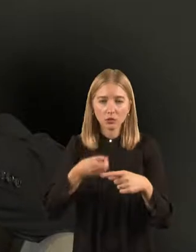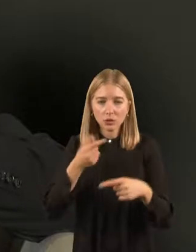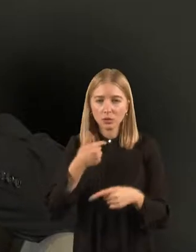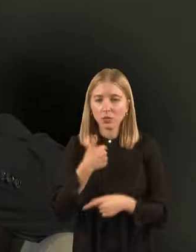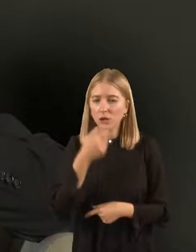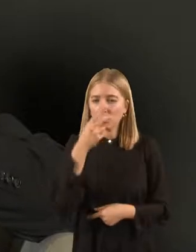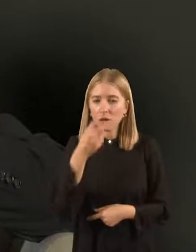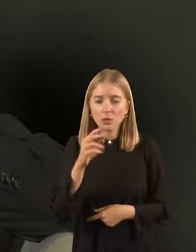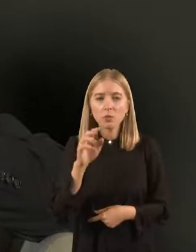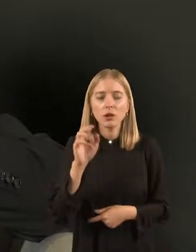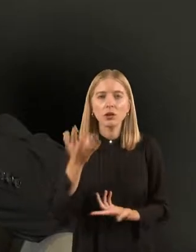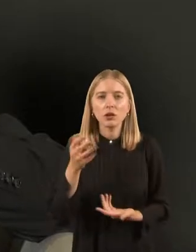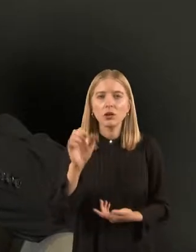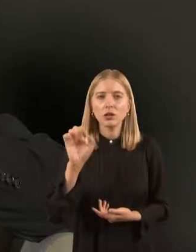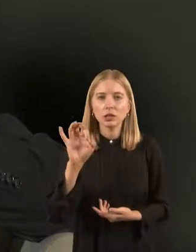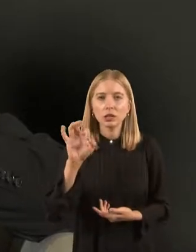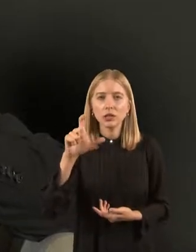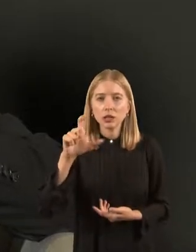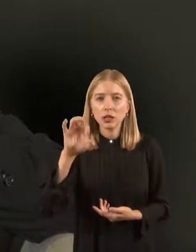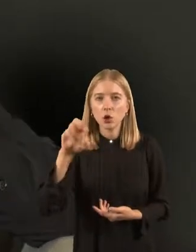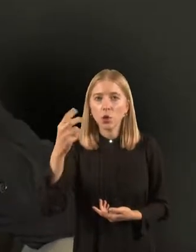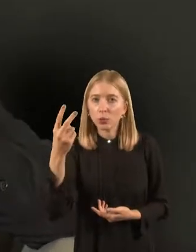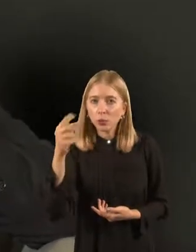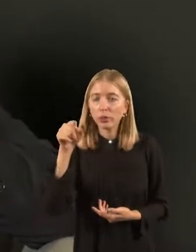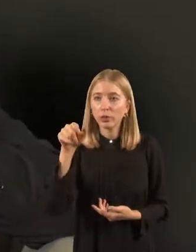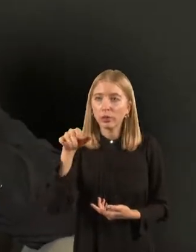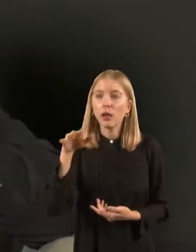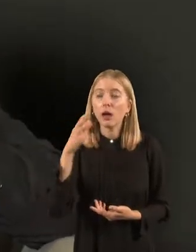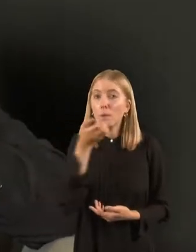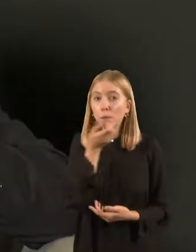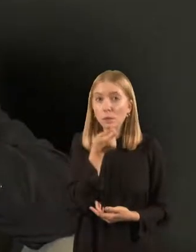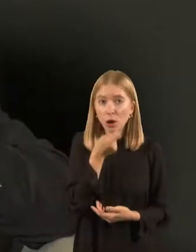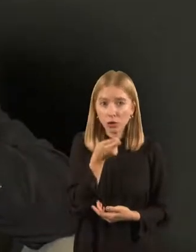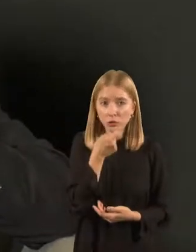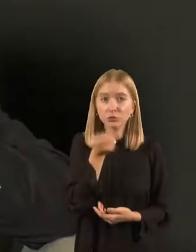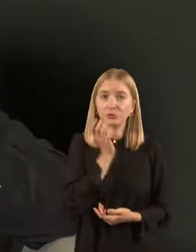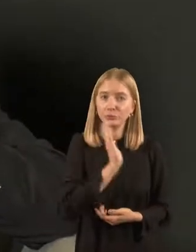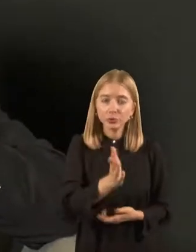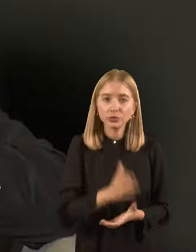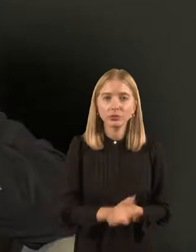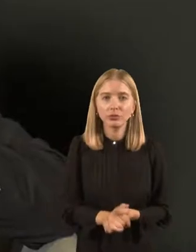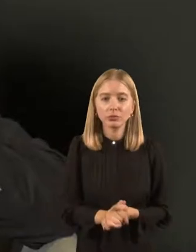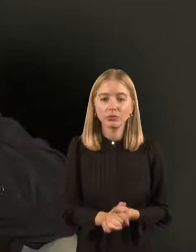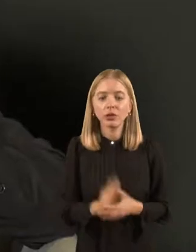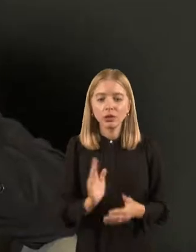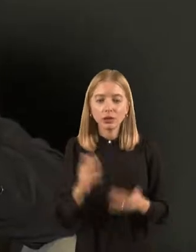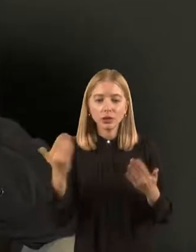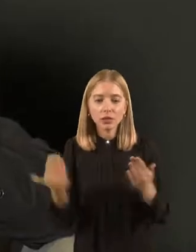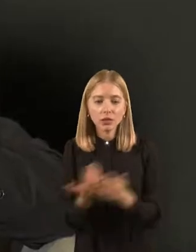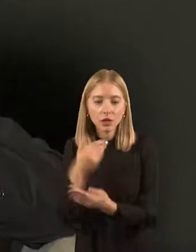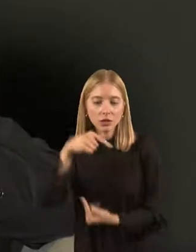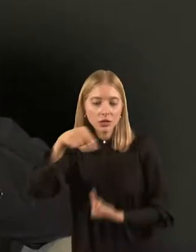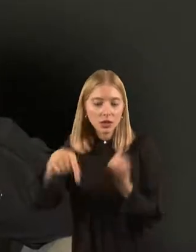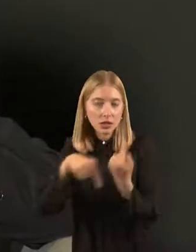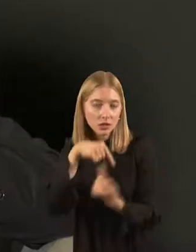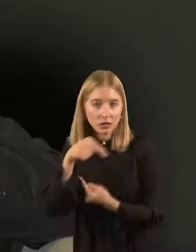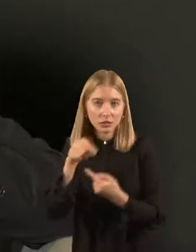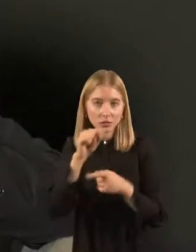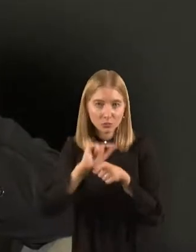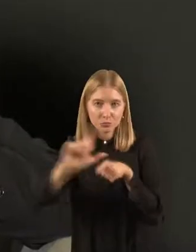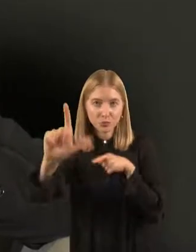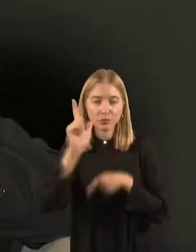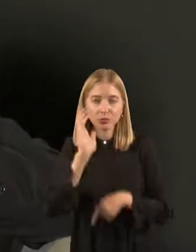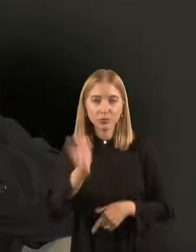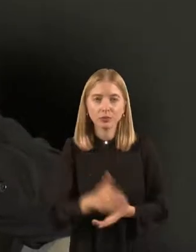create new conditions in the economy. This is a window of opportunity for the next 5 years,